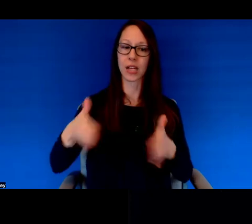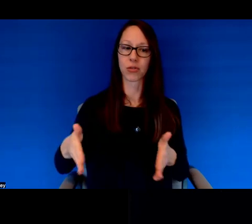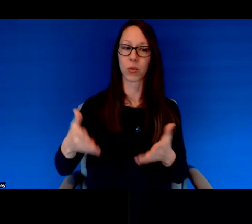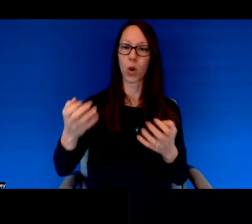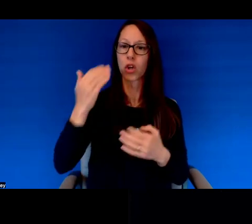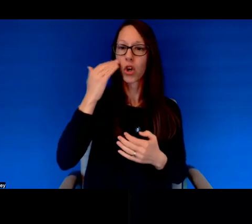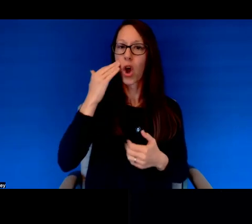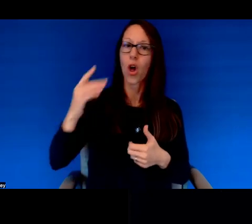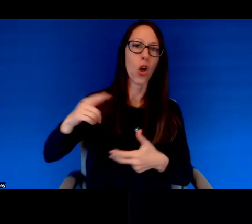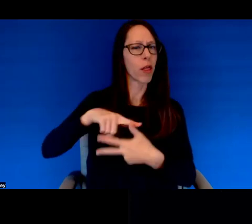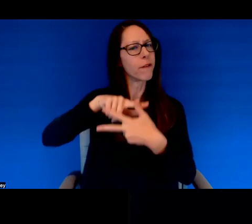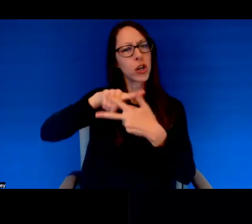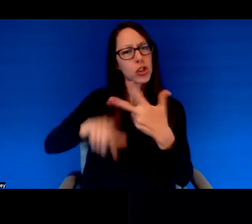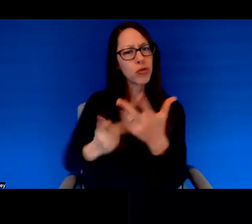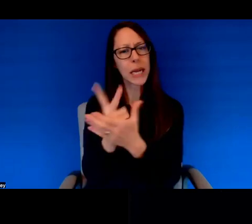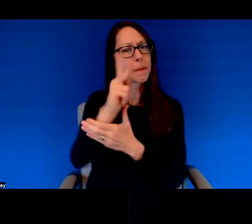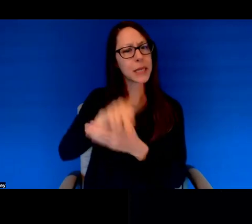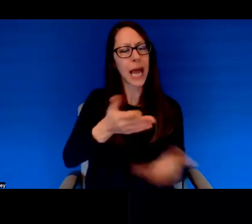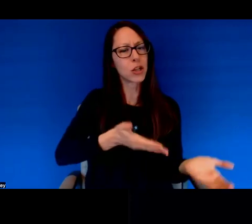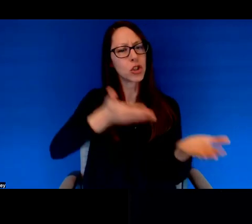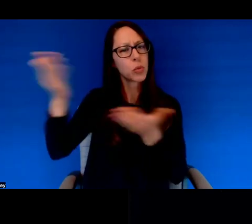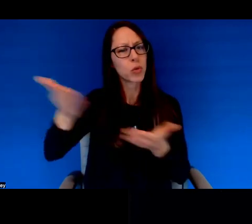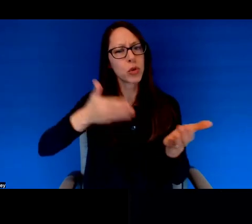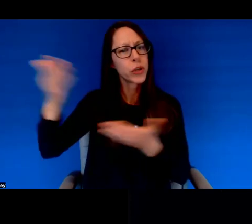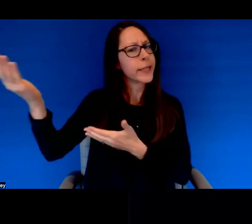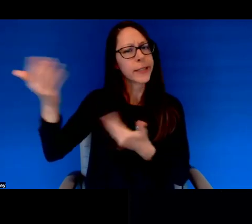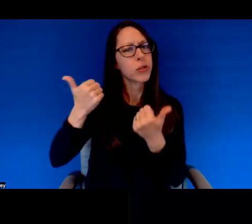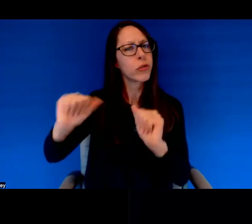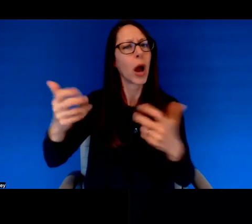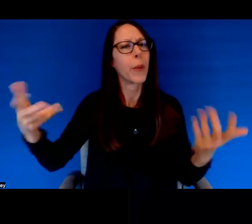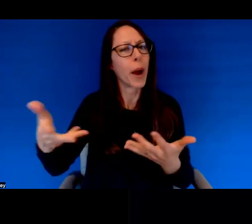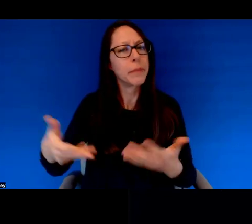three plants that you're planning on using or trying out?